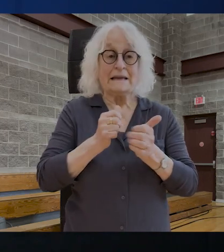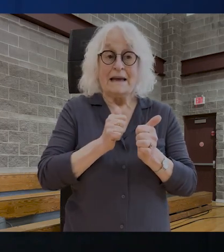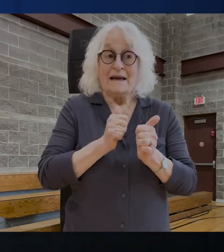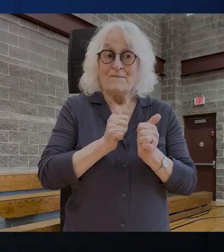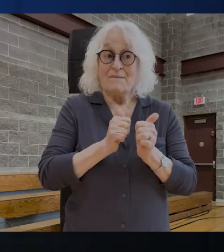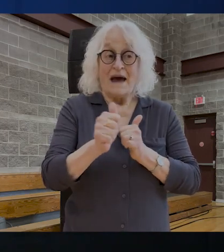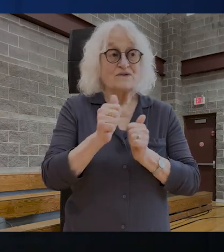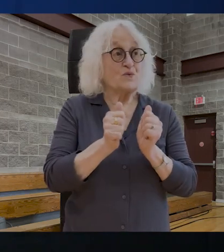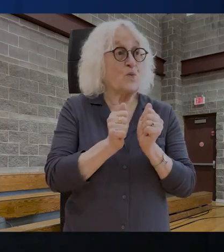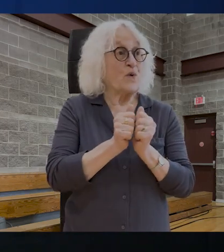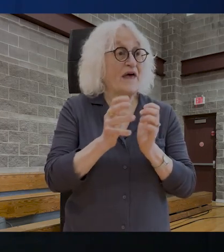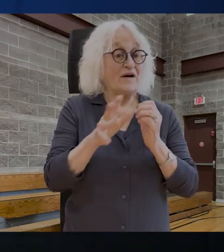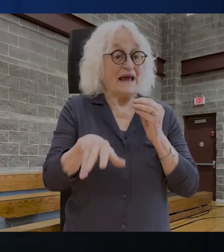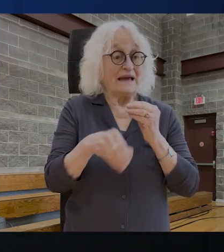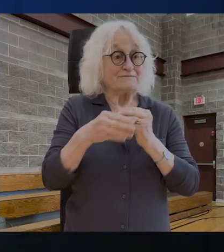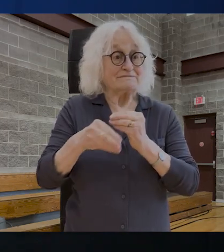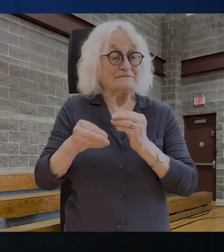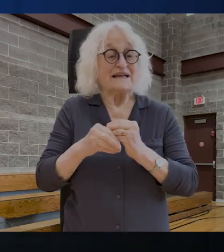any amendment,